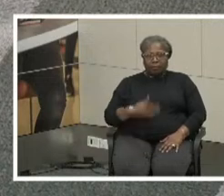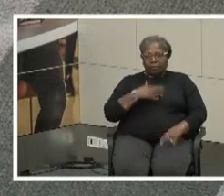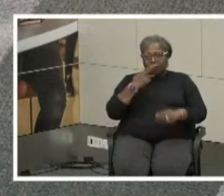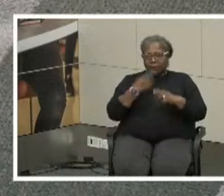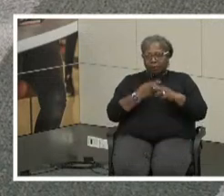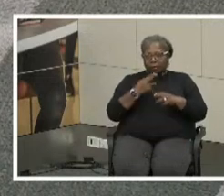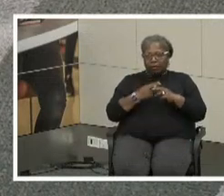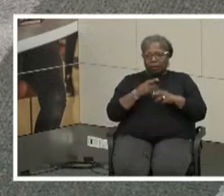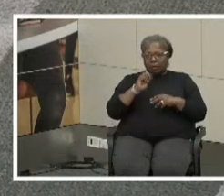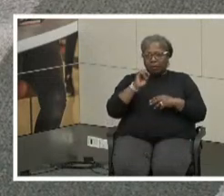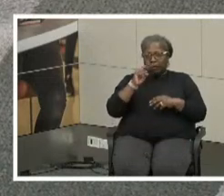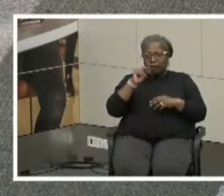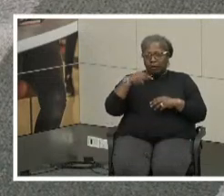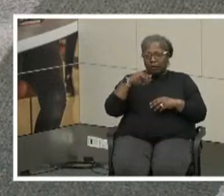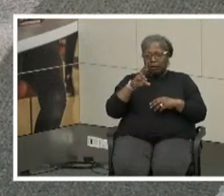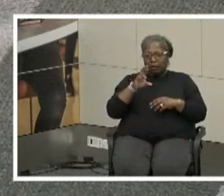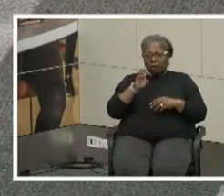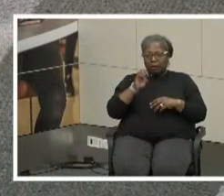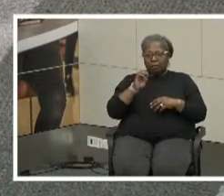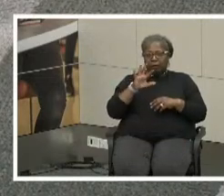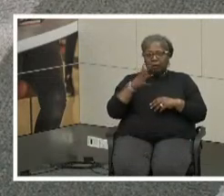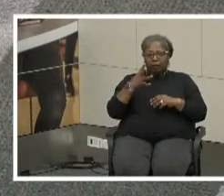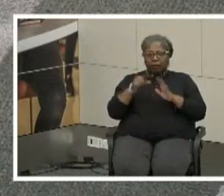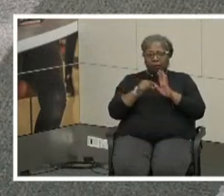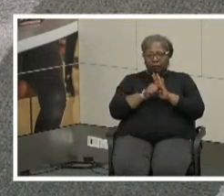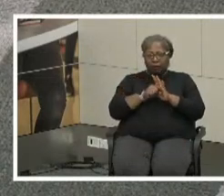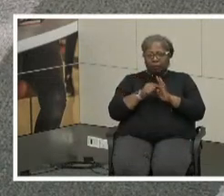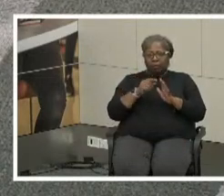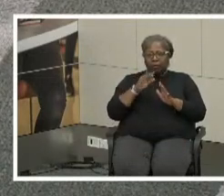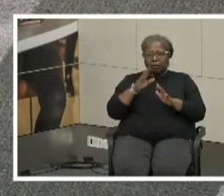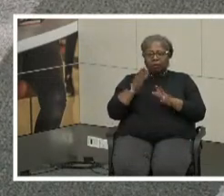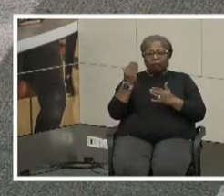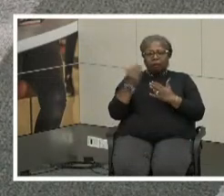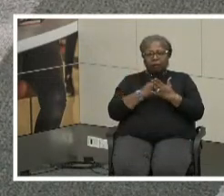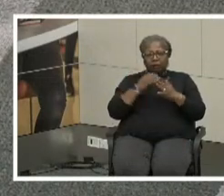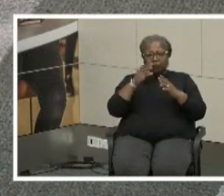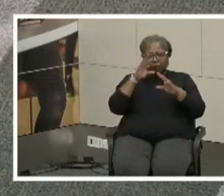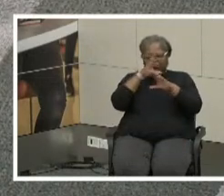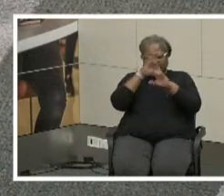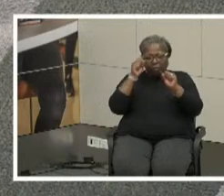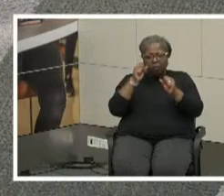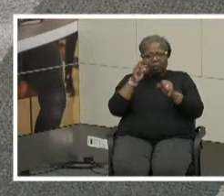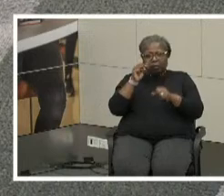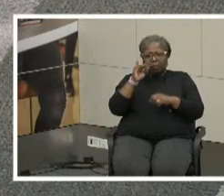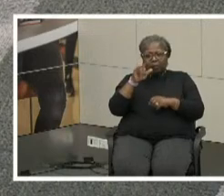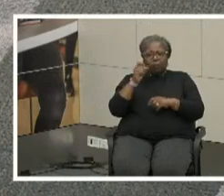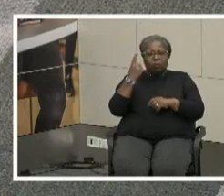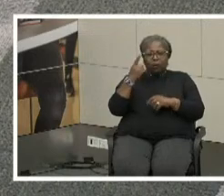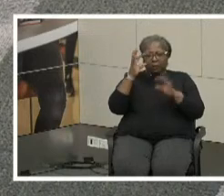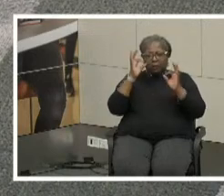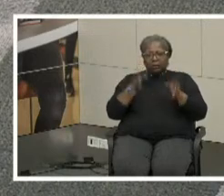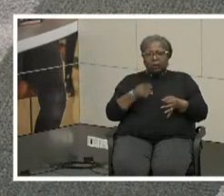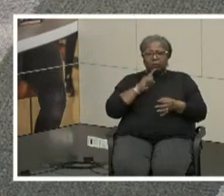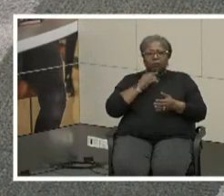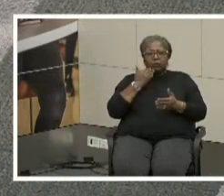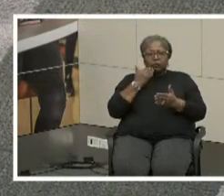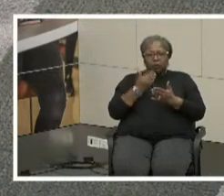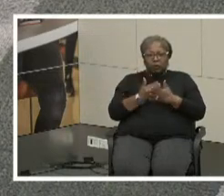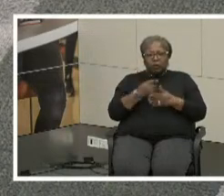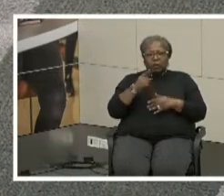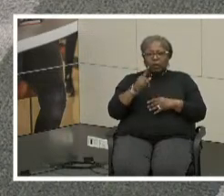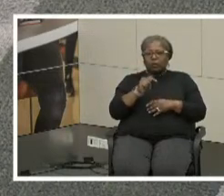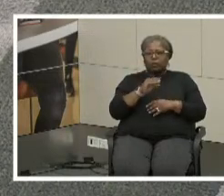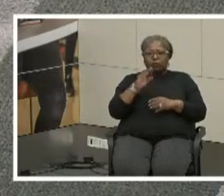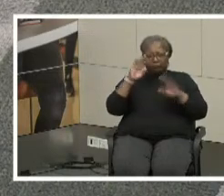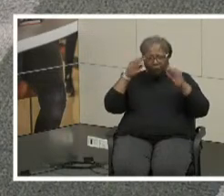my name is Enrique and I am in the fifth grade please fire superintendent miles not one decision he has made has been good he is